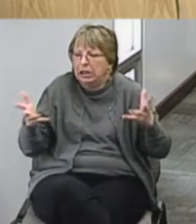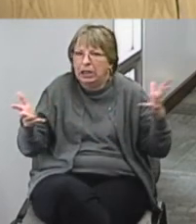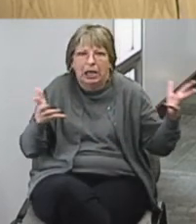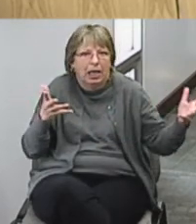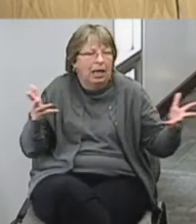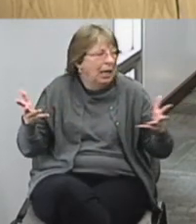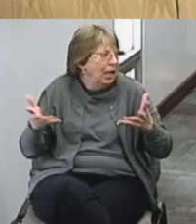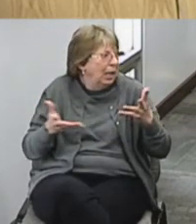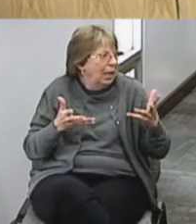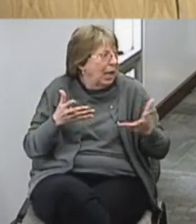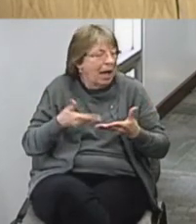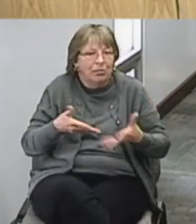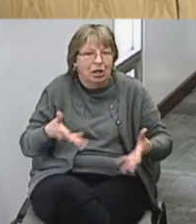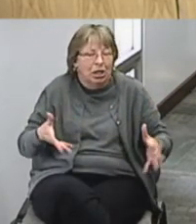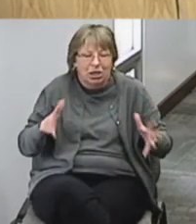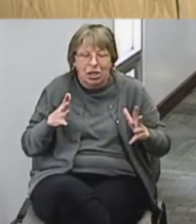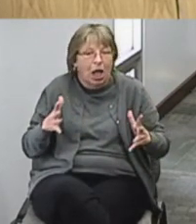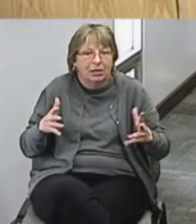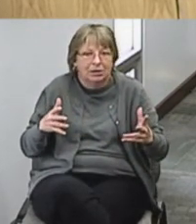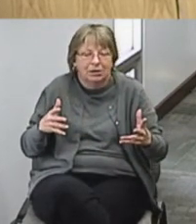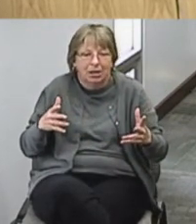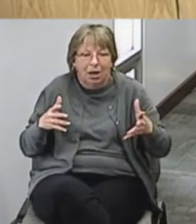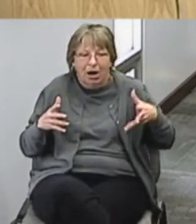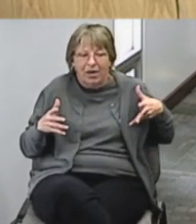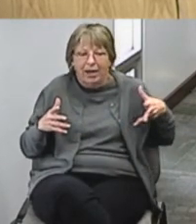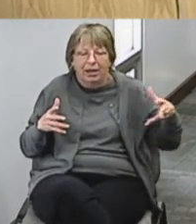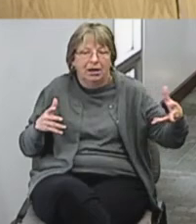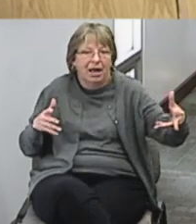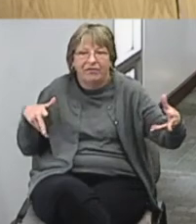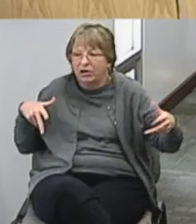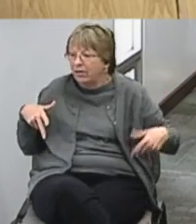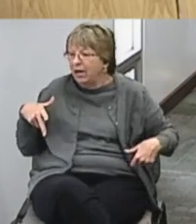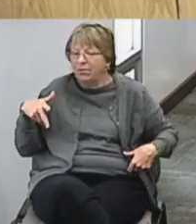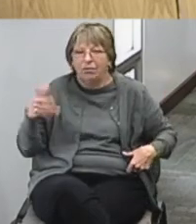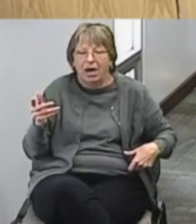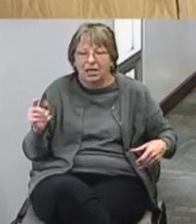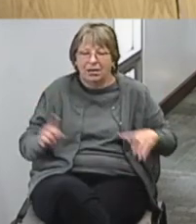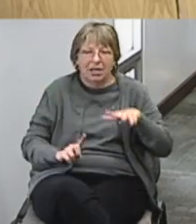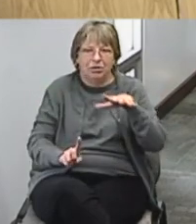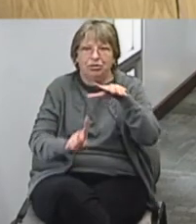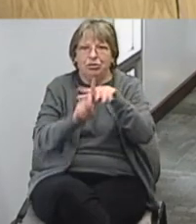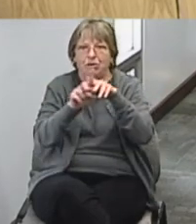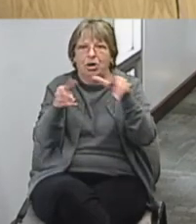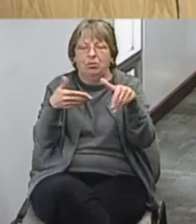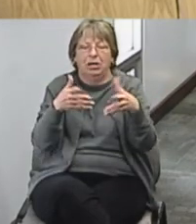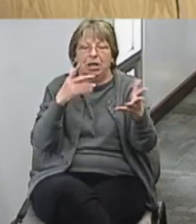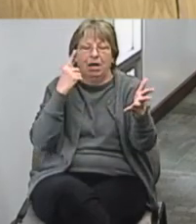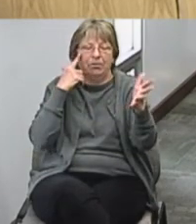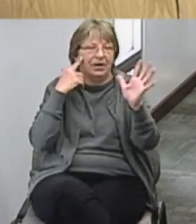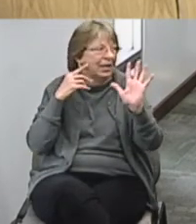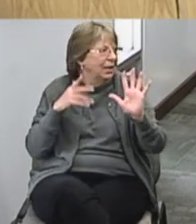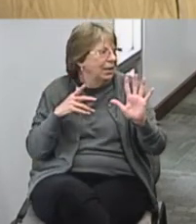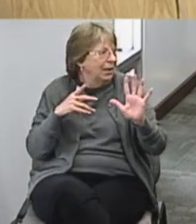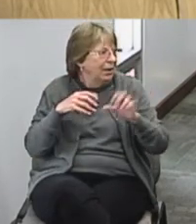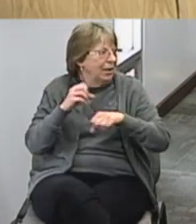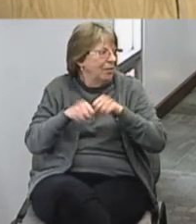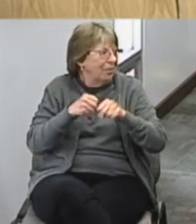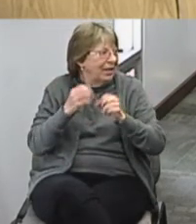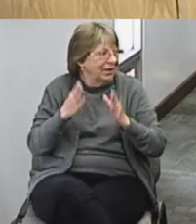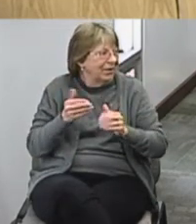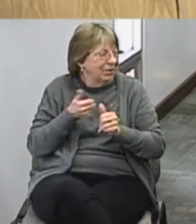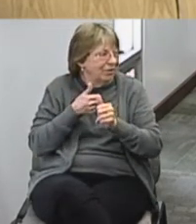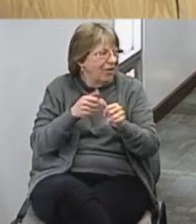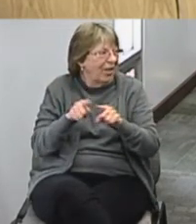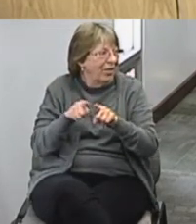road, and sometimes they all of a sudden appear in front of me, and I'm thinking, oh my Lord. Please. Cyclists are required to follow the same